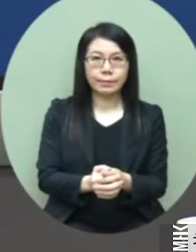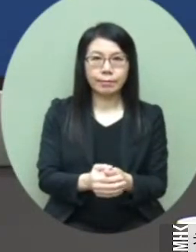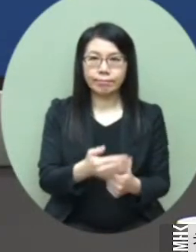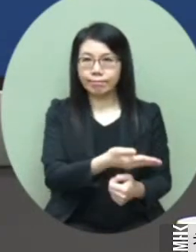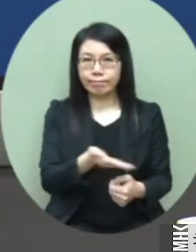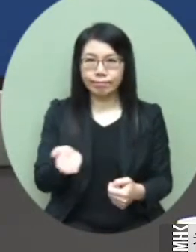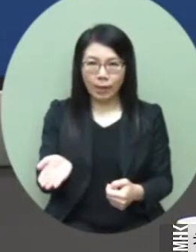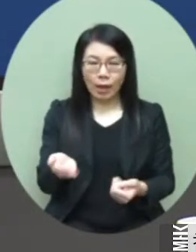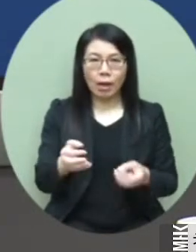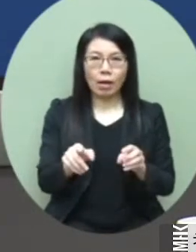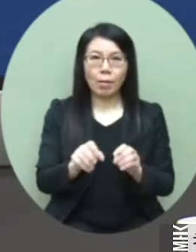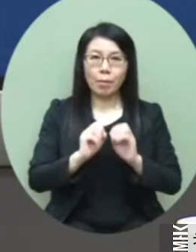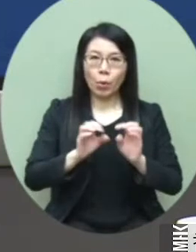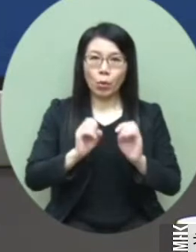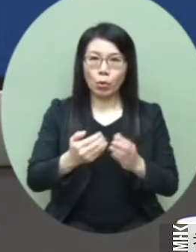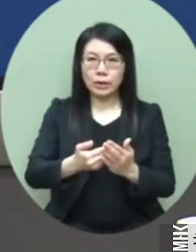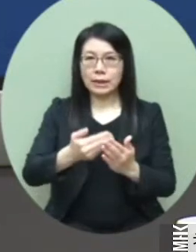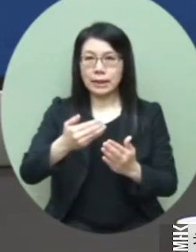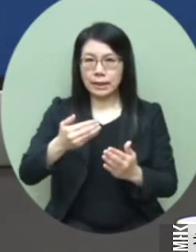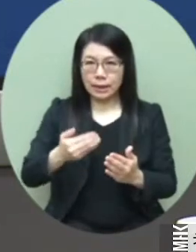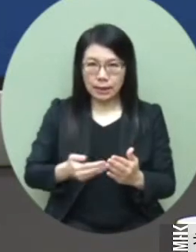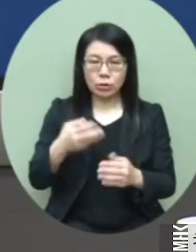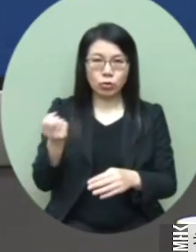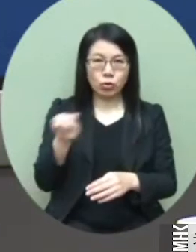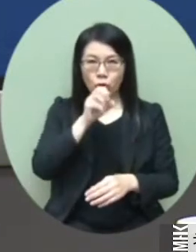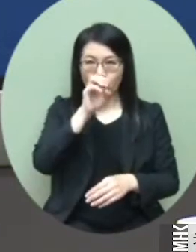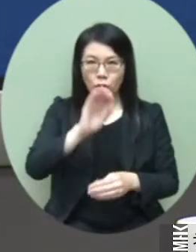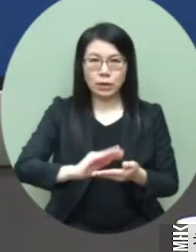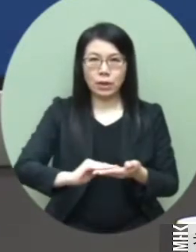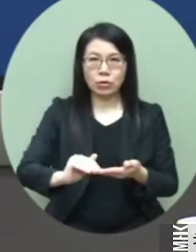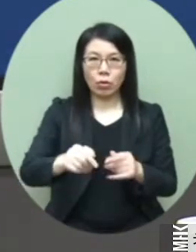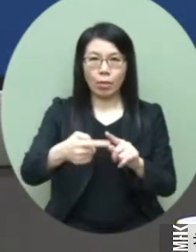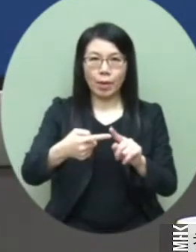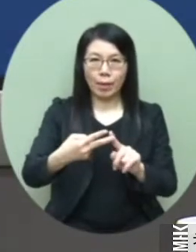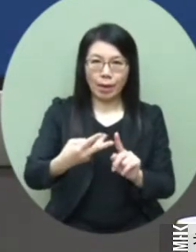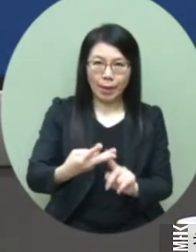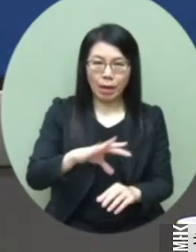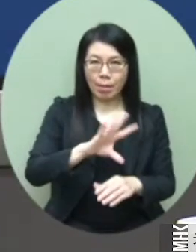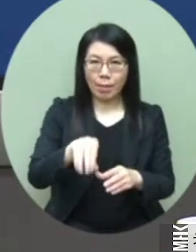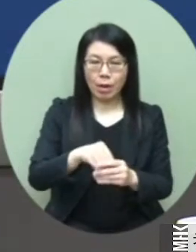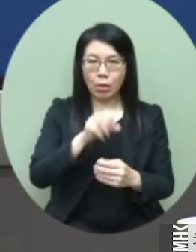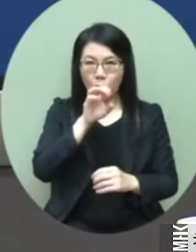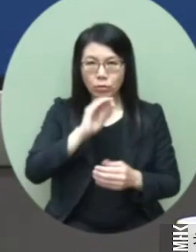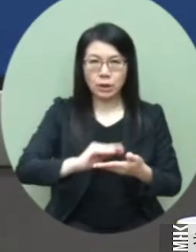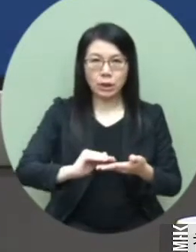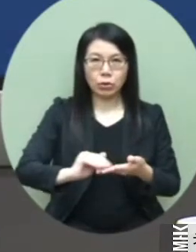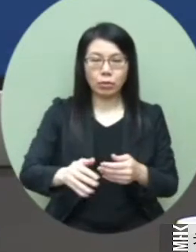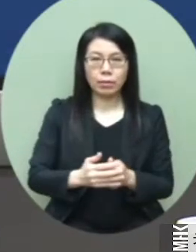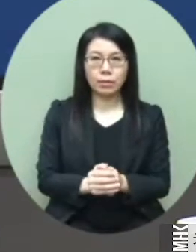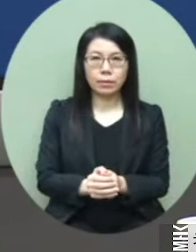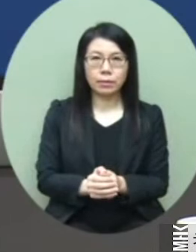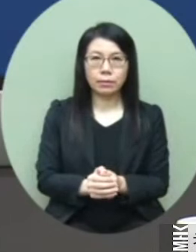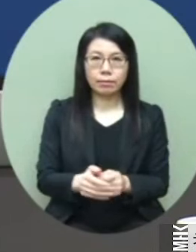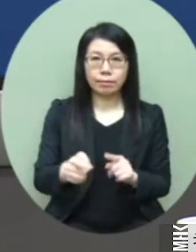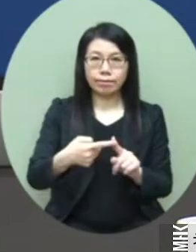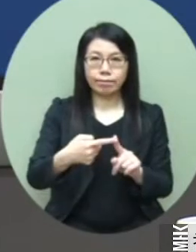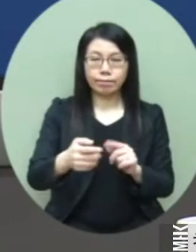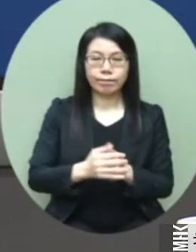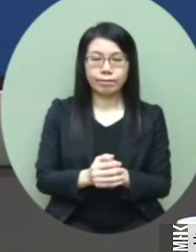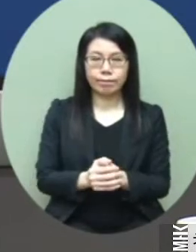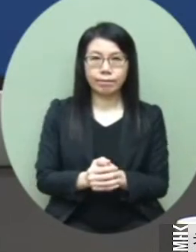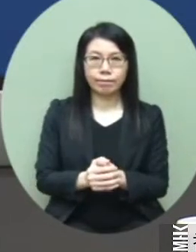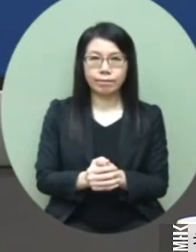relaxed in the first of 3 stages. Before I give the floor to the other 2 officials, I'd like